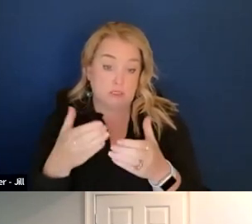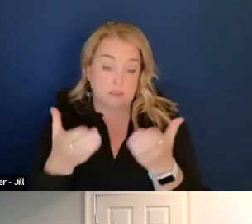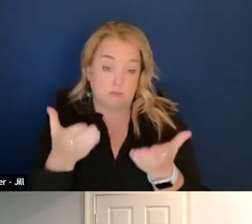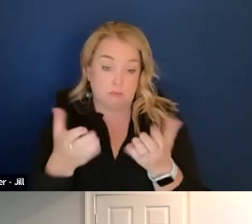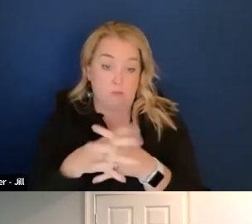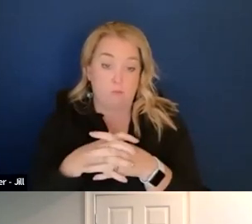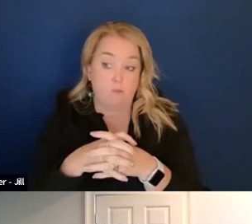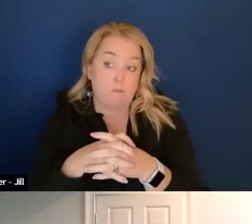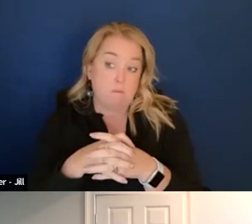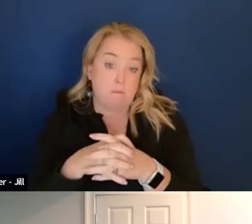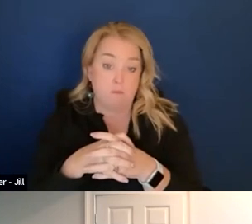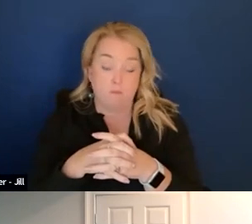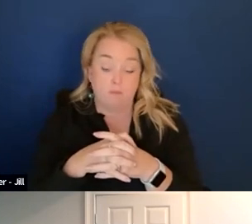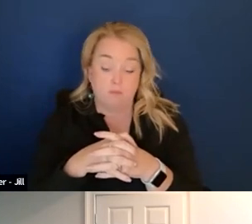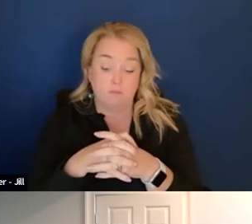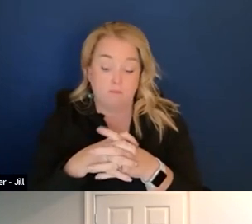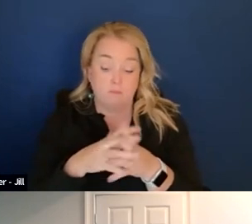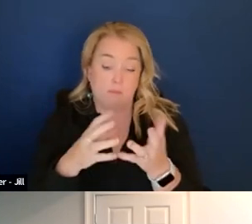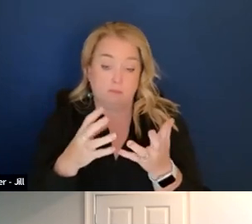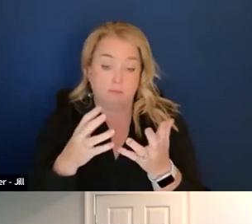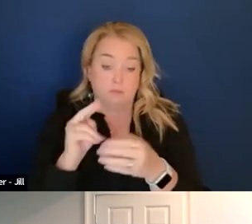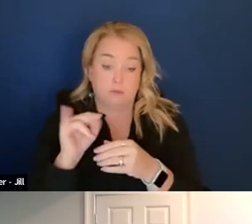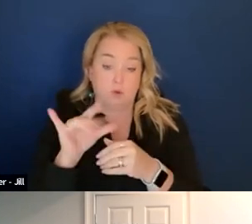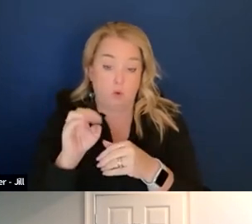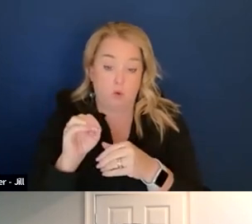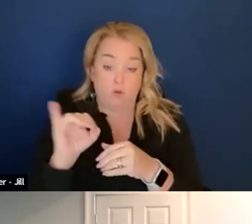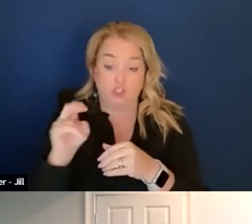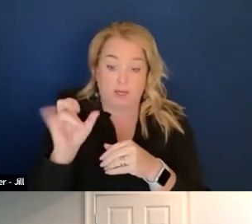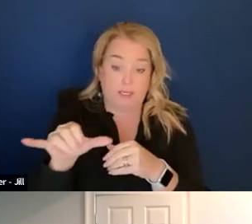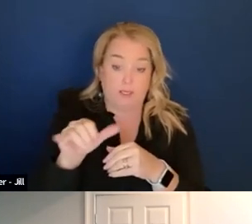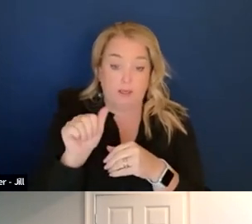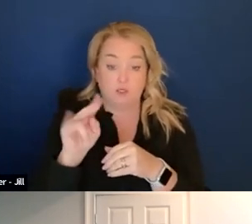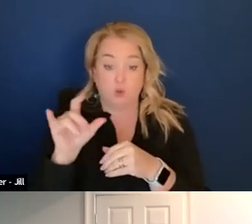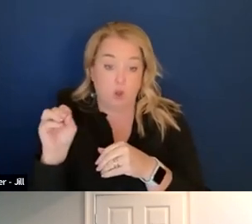subcommittees. Give, you know, Nicole or Jenny or Antonio,